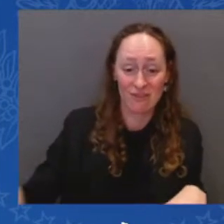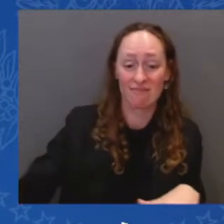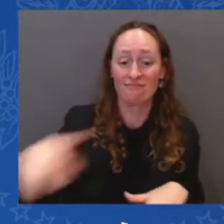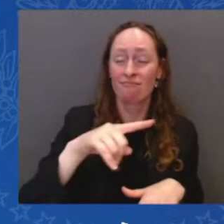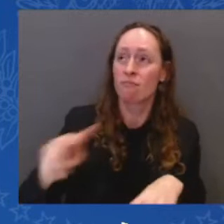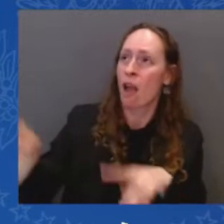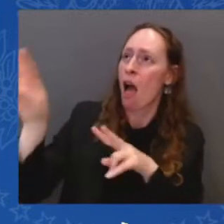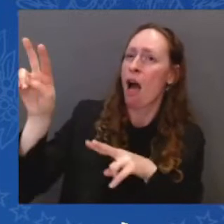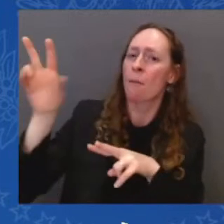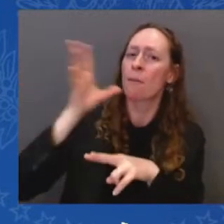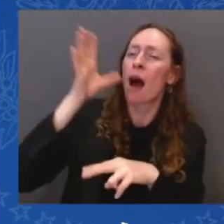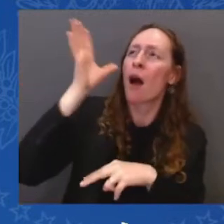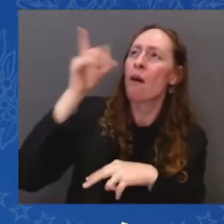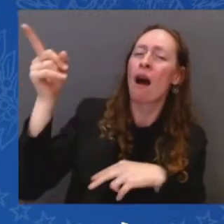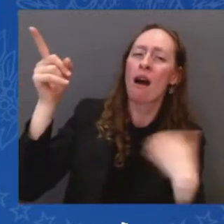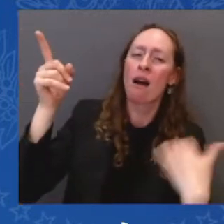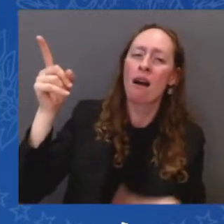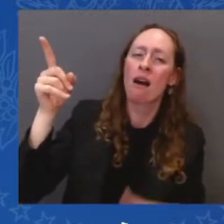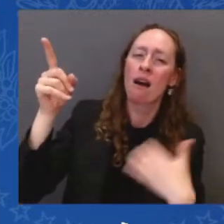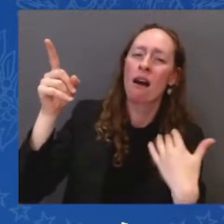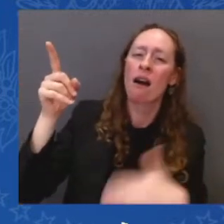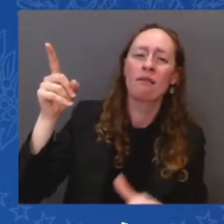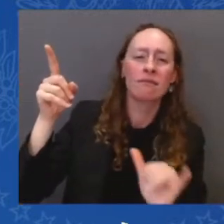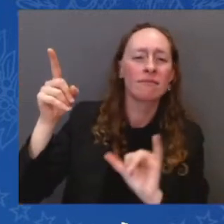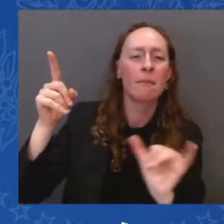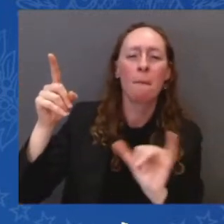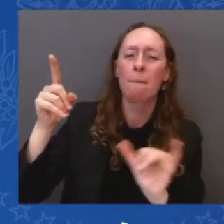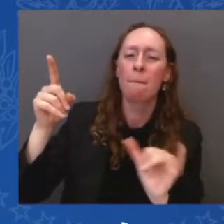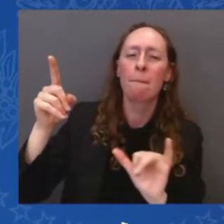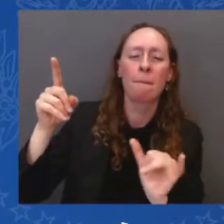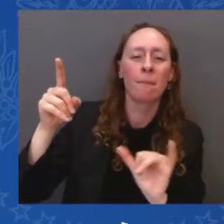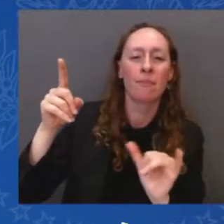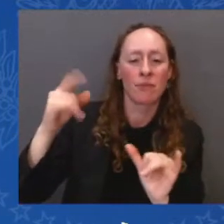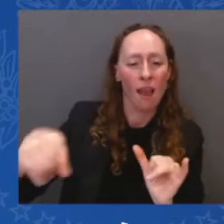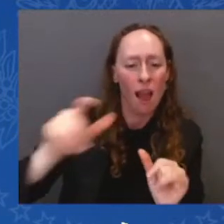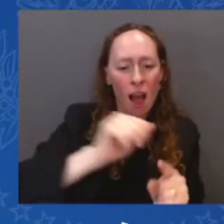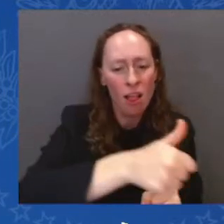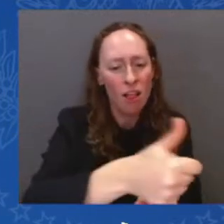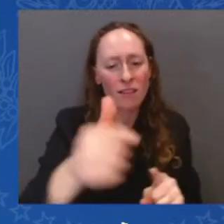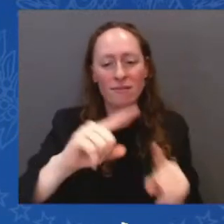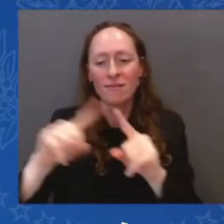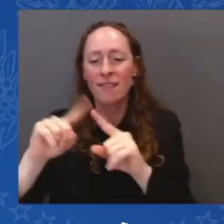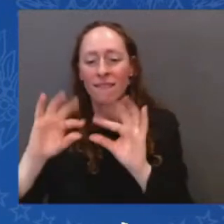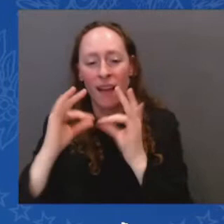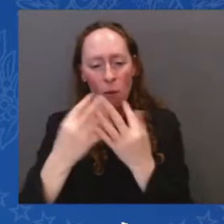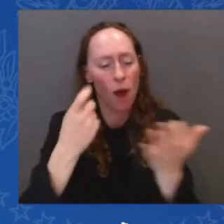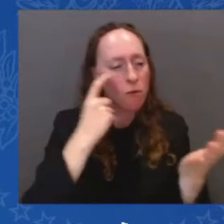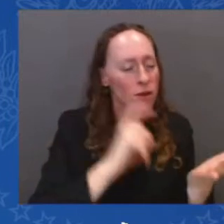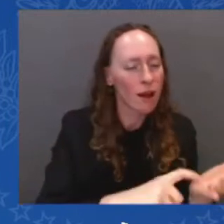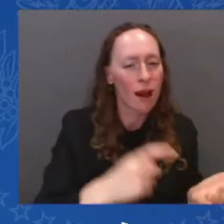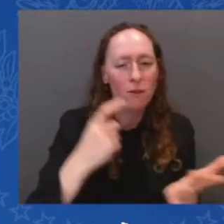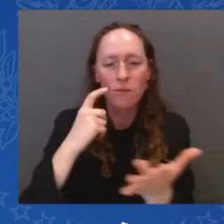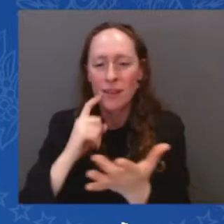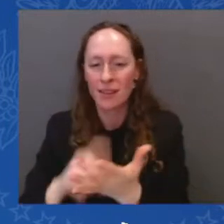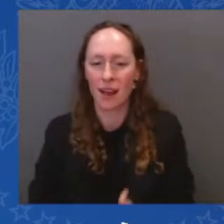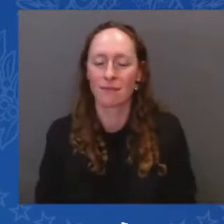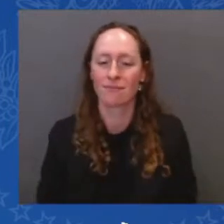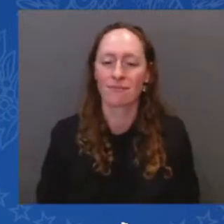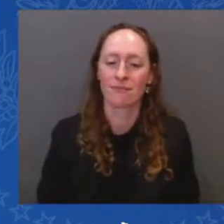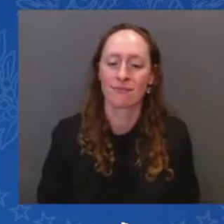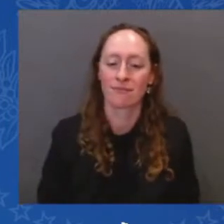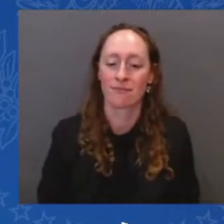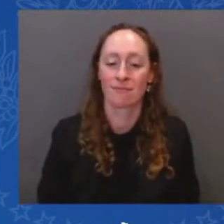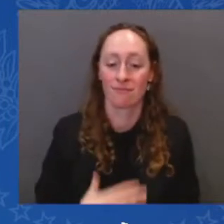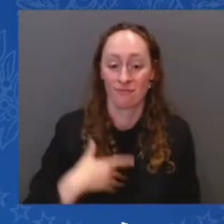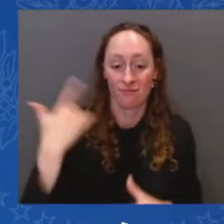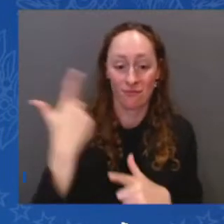and so many others that are with us today. And my older brother Sandy is here with his wife and sons, and